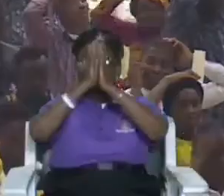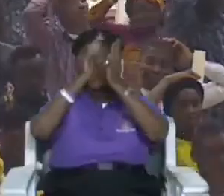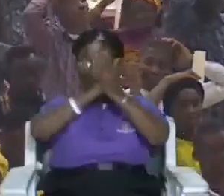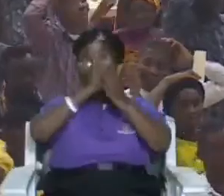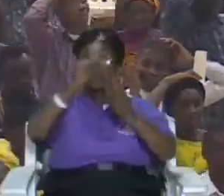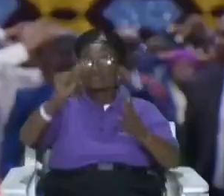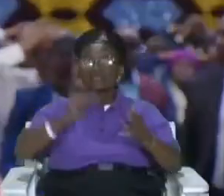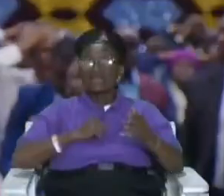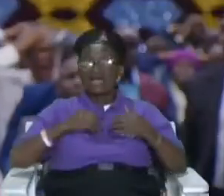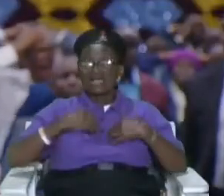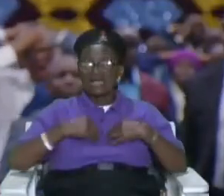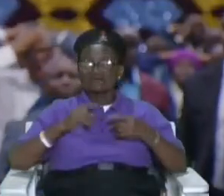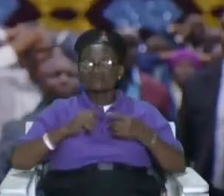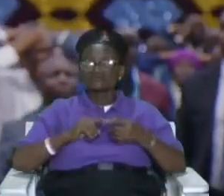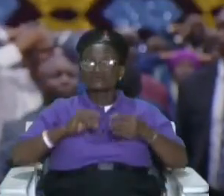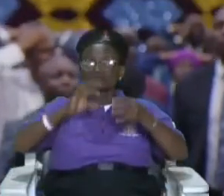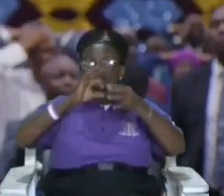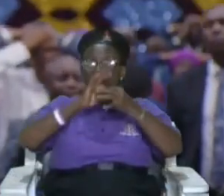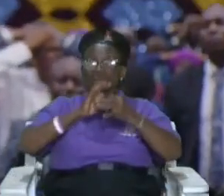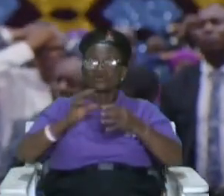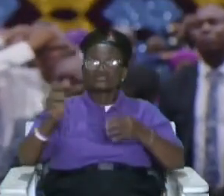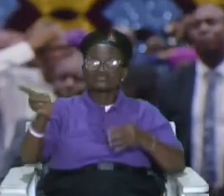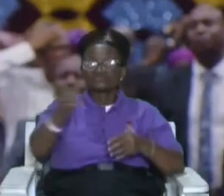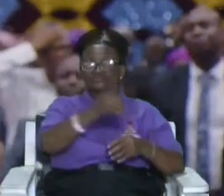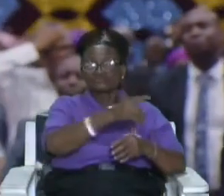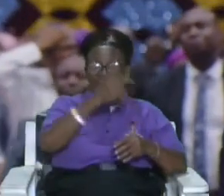I have to join you for this next one.